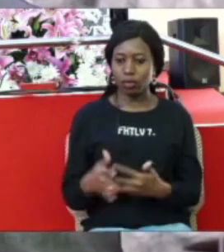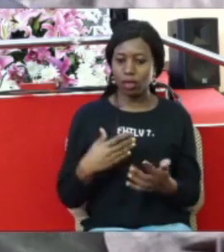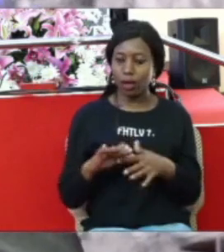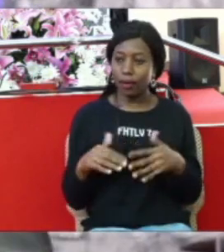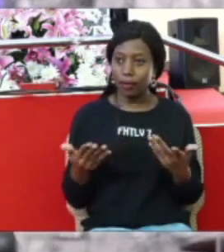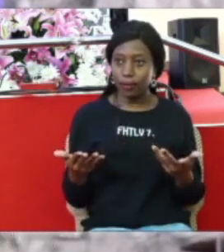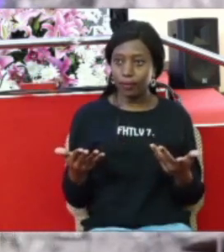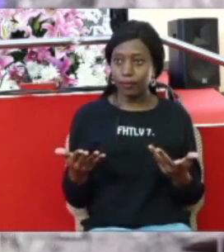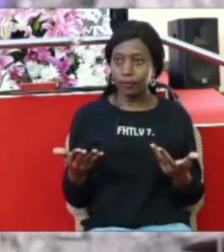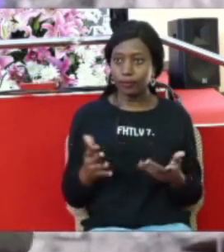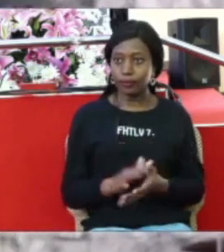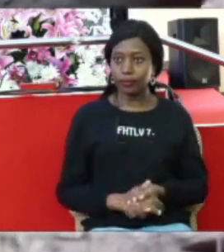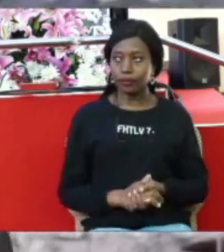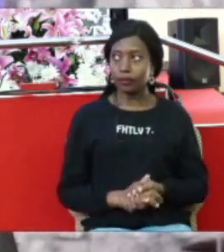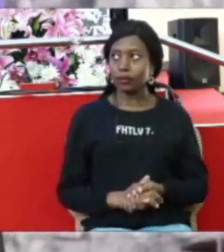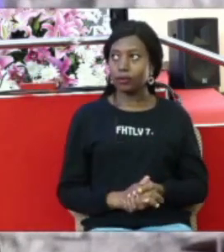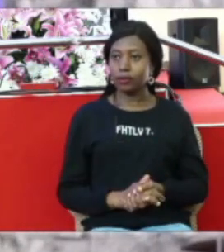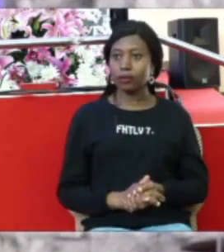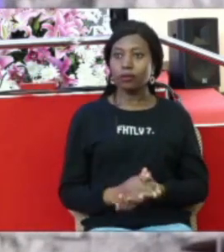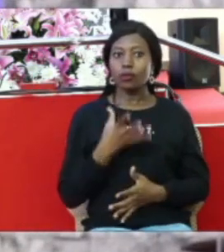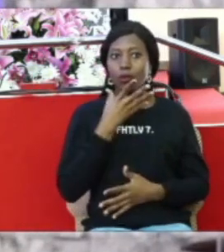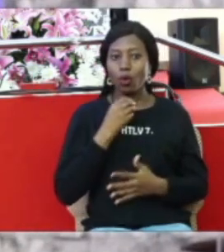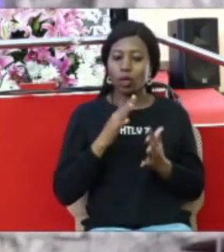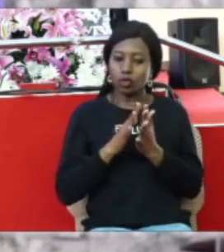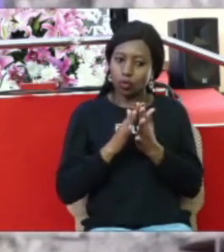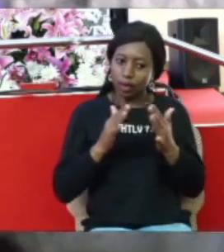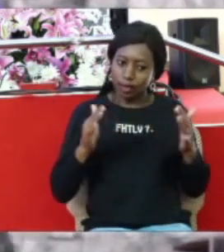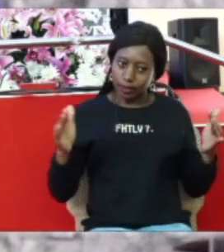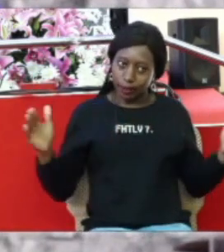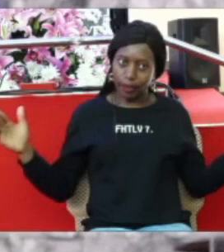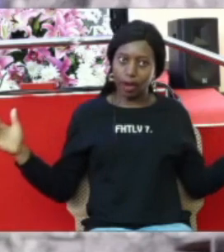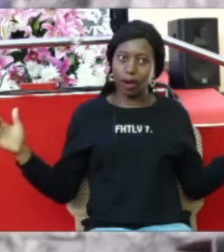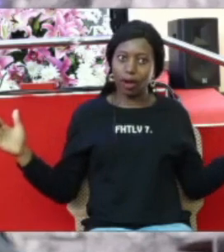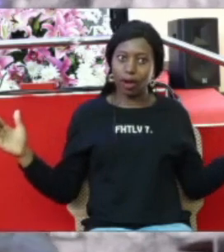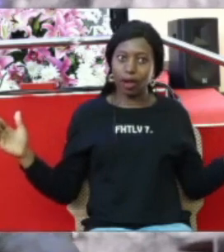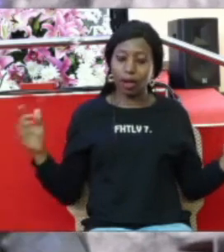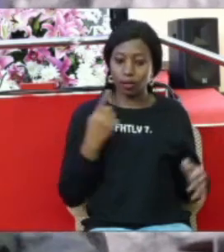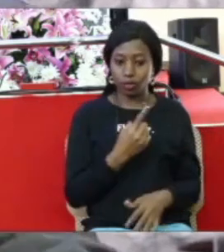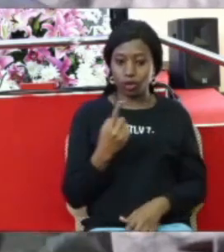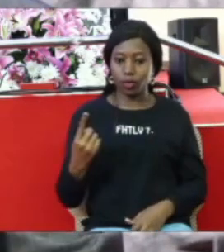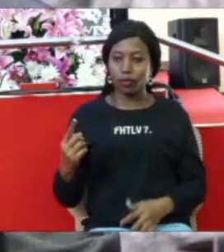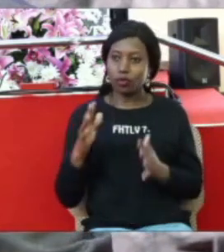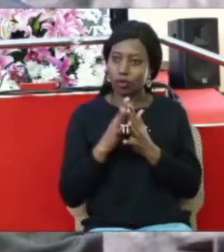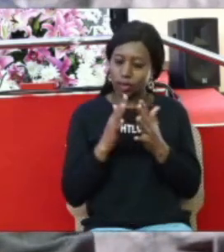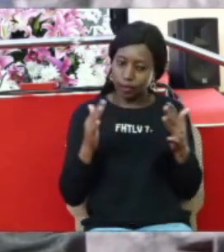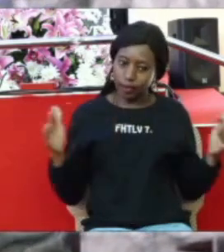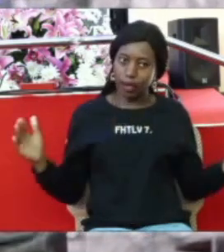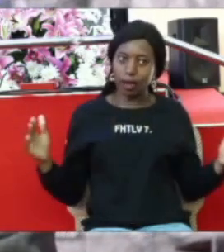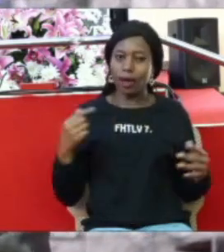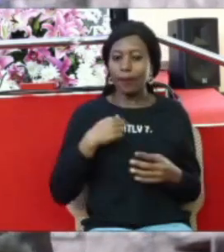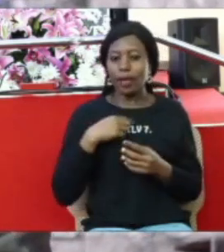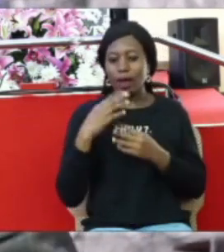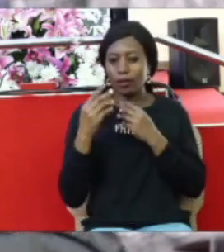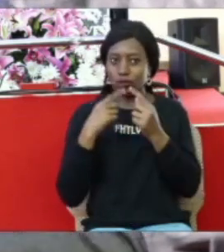are going to do is to stretch. And I have talked about stretching in this church for a while. And I know that some